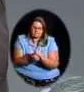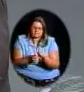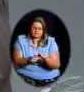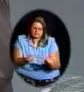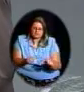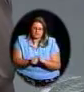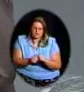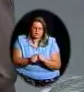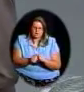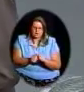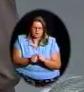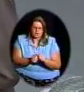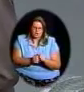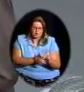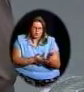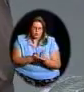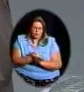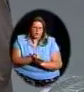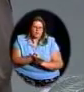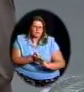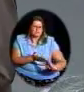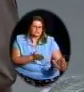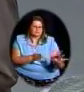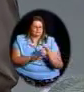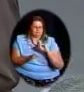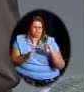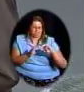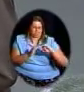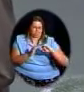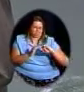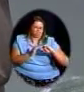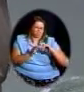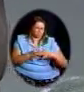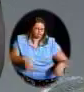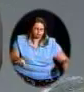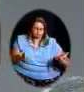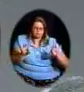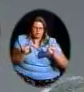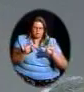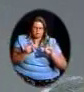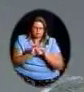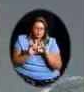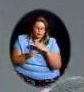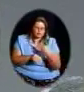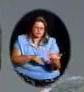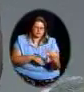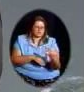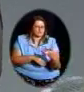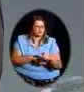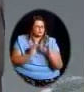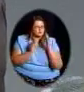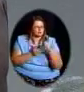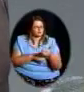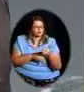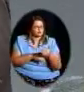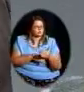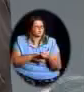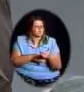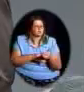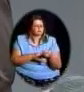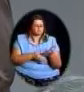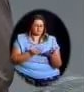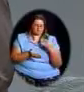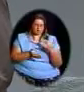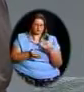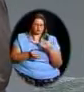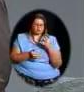What are key action objectives that you think we should be considered? You've seen some data you'd like to see us considered